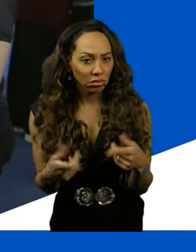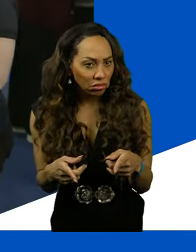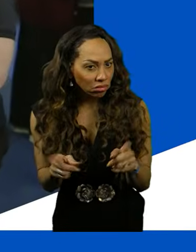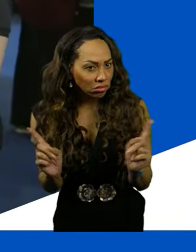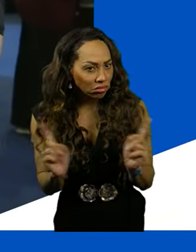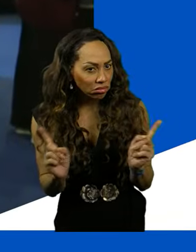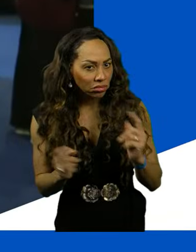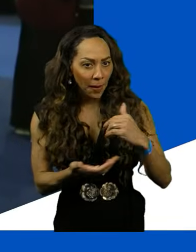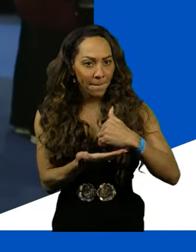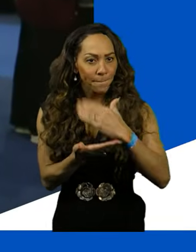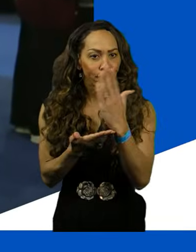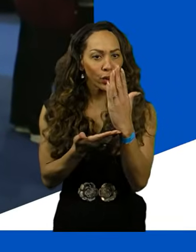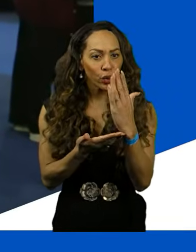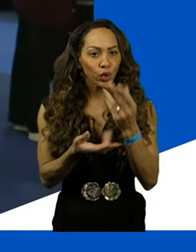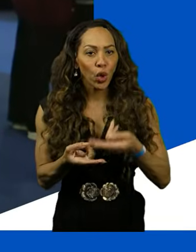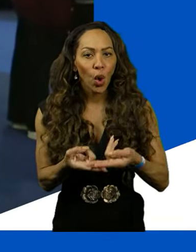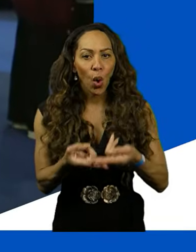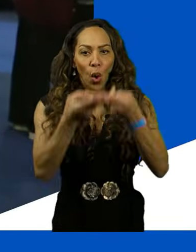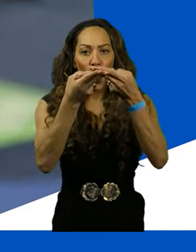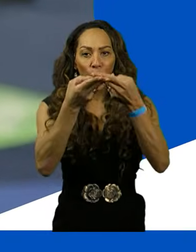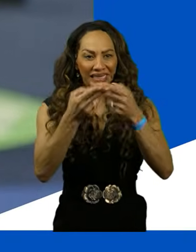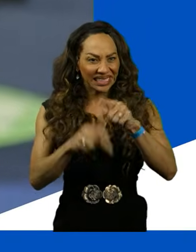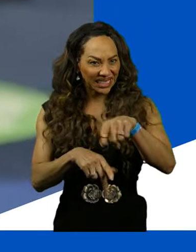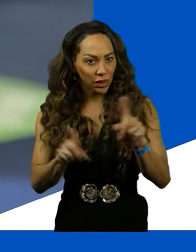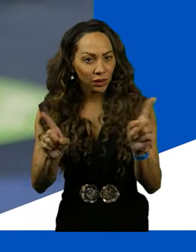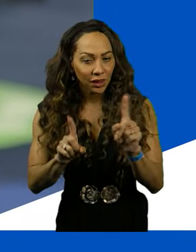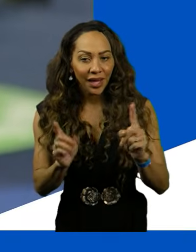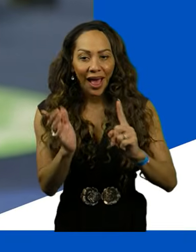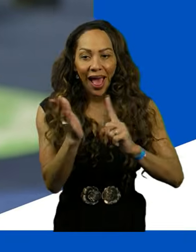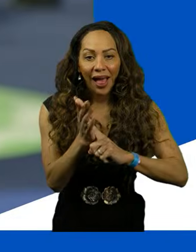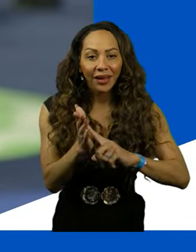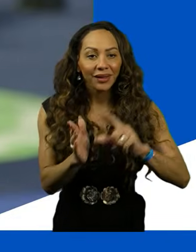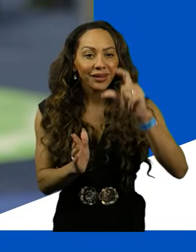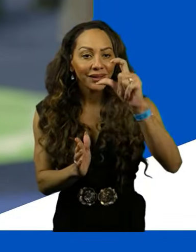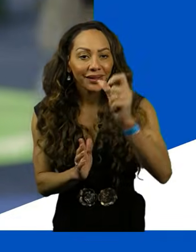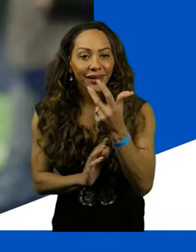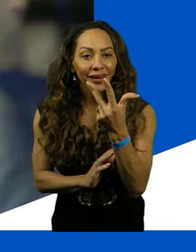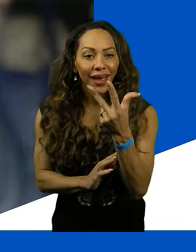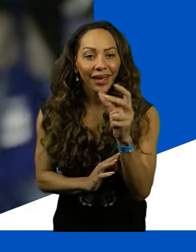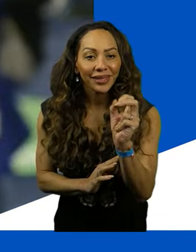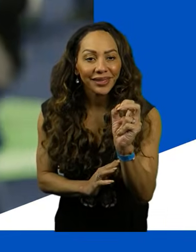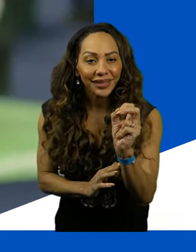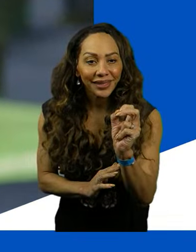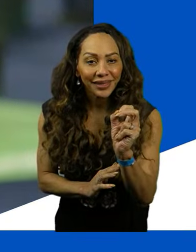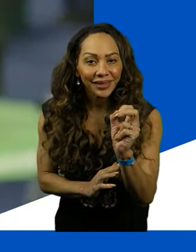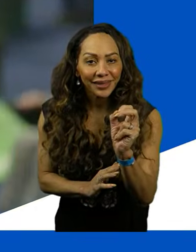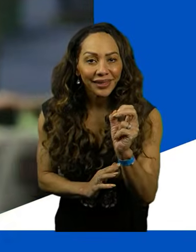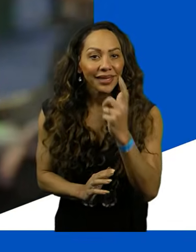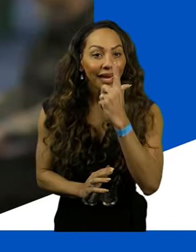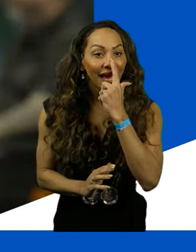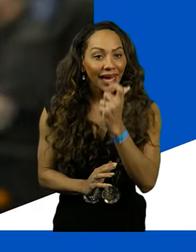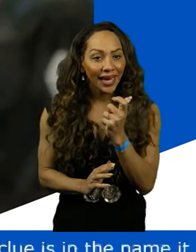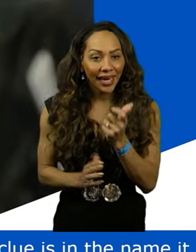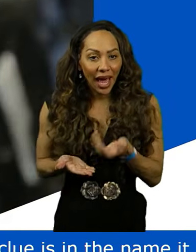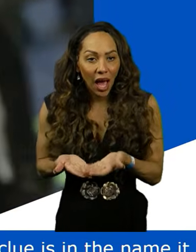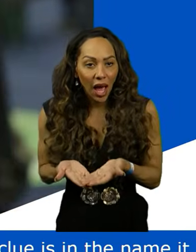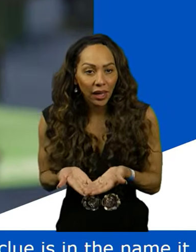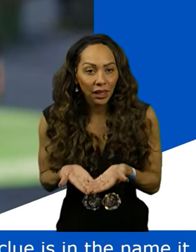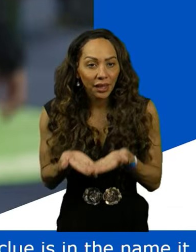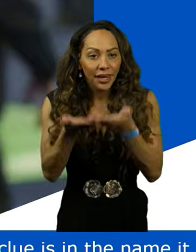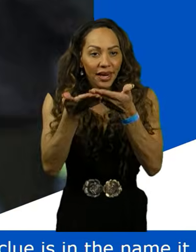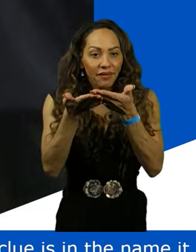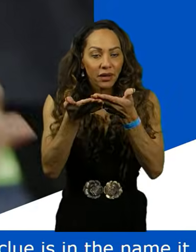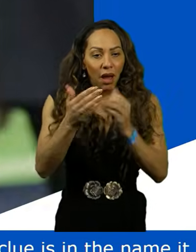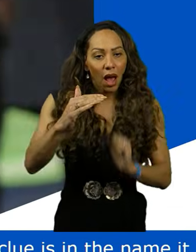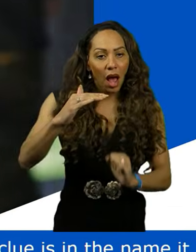our LC80s in the boot at the moment. So this one, the clue is in the name. It lifts up to 80 kilograms, but we have a